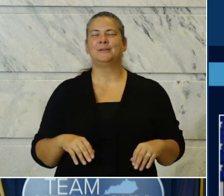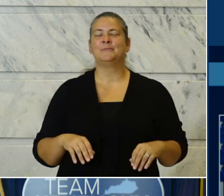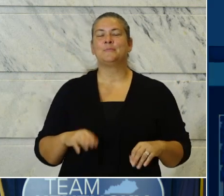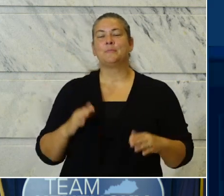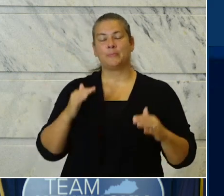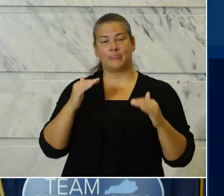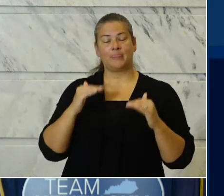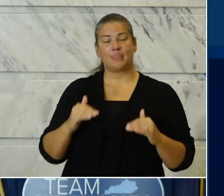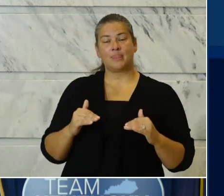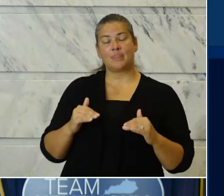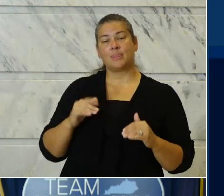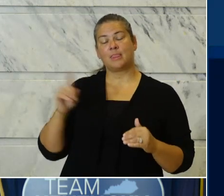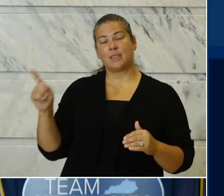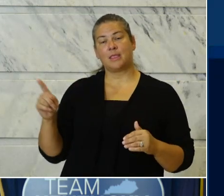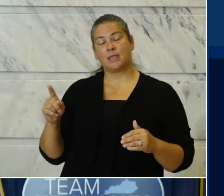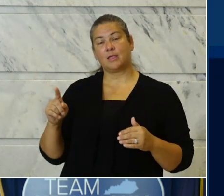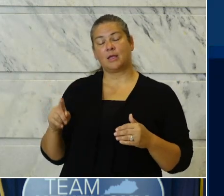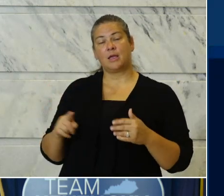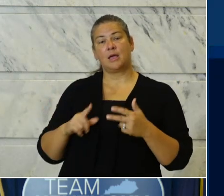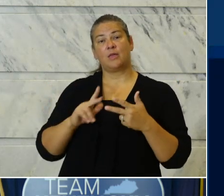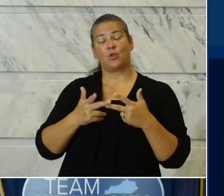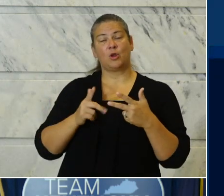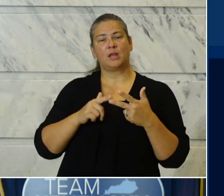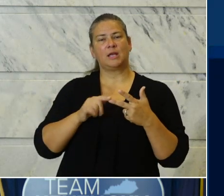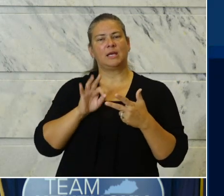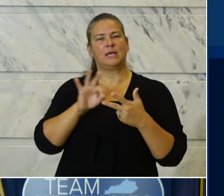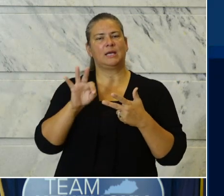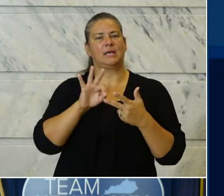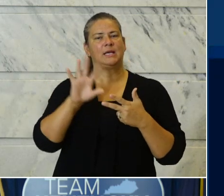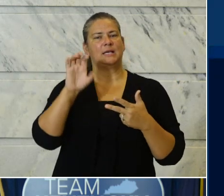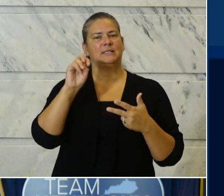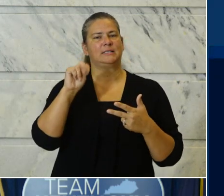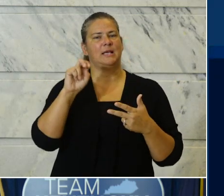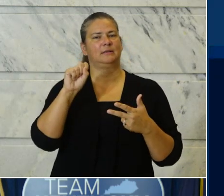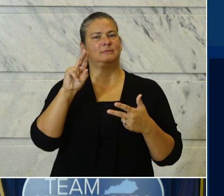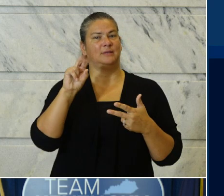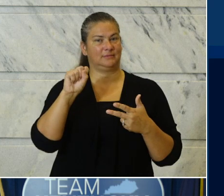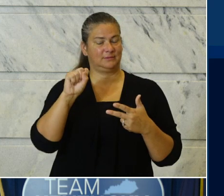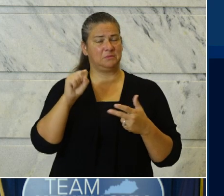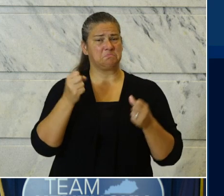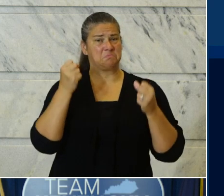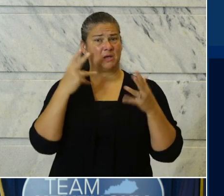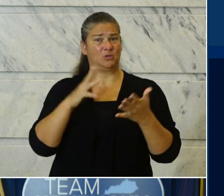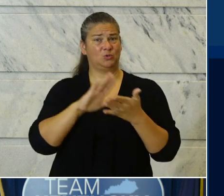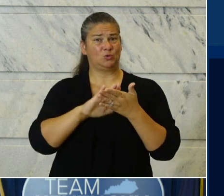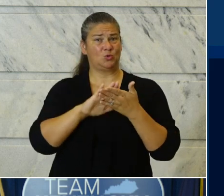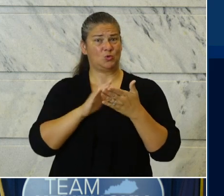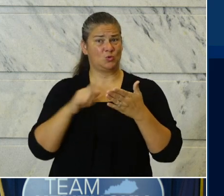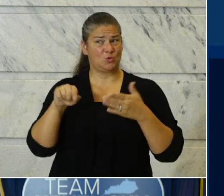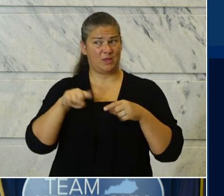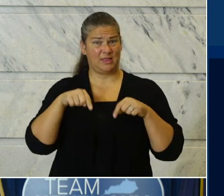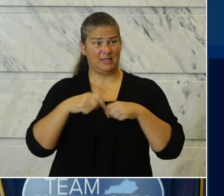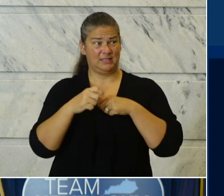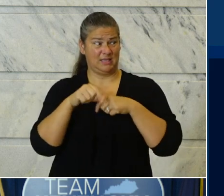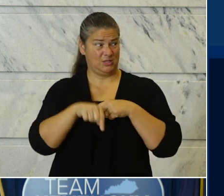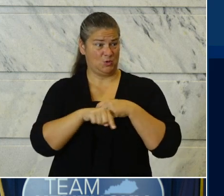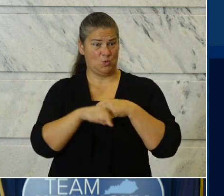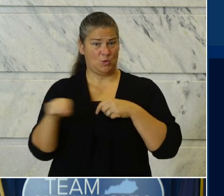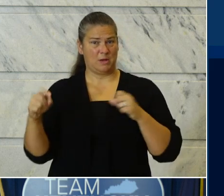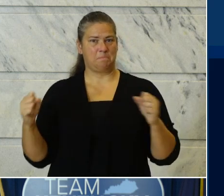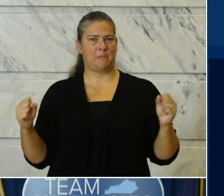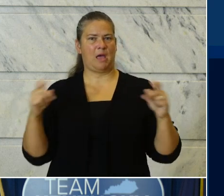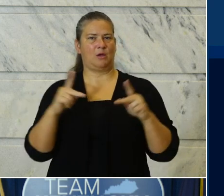next is the third is the census. Many schools across Kentucky have started back this week in some form or